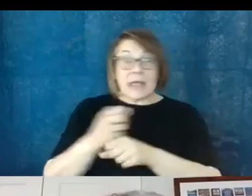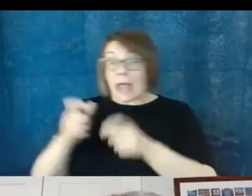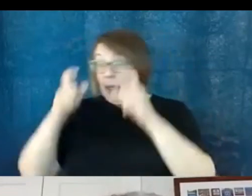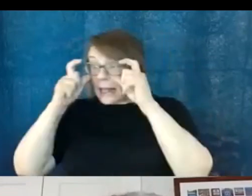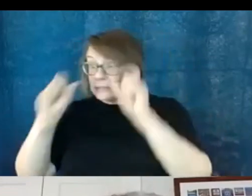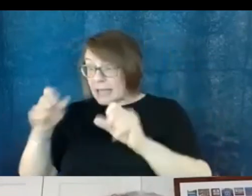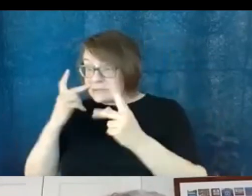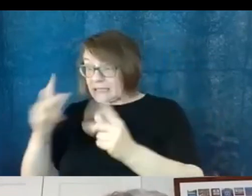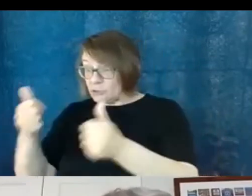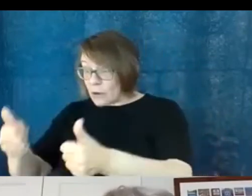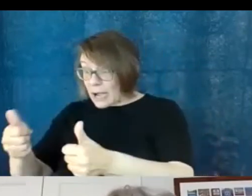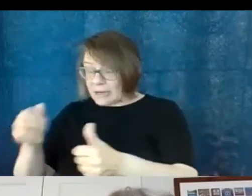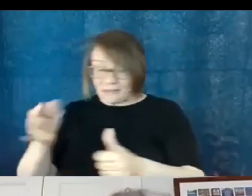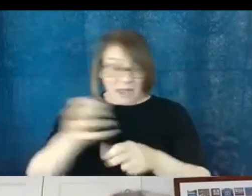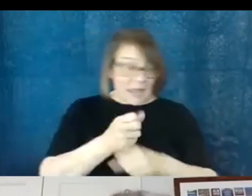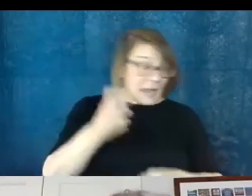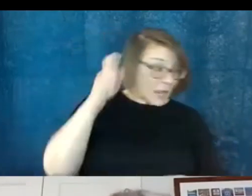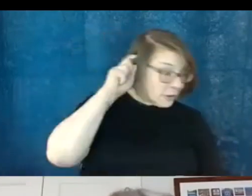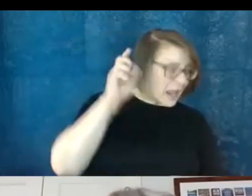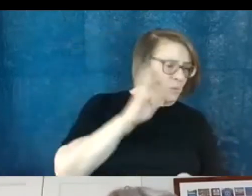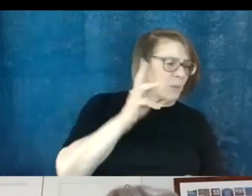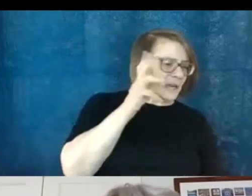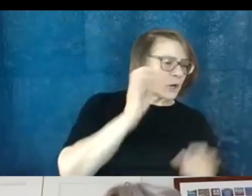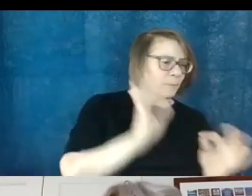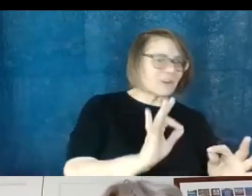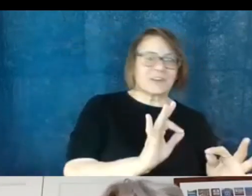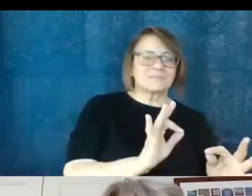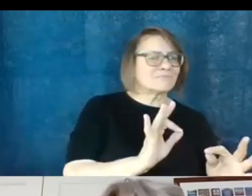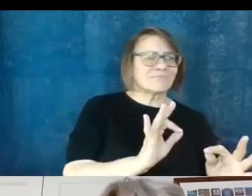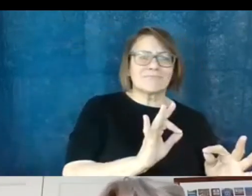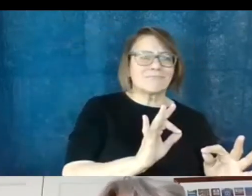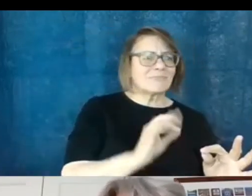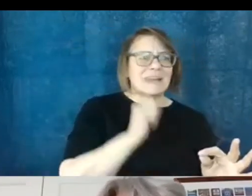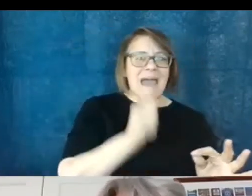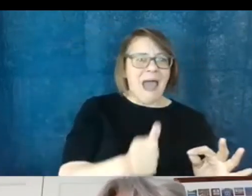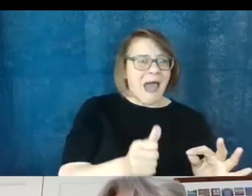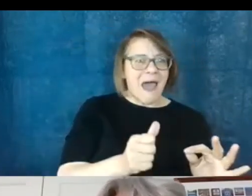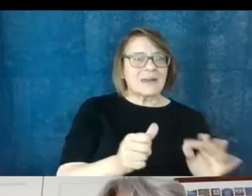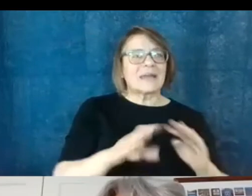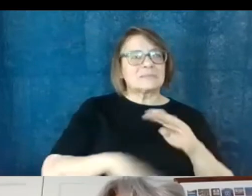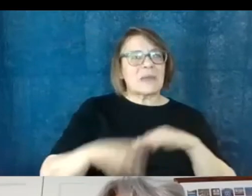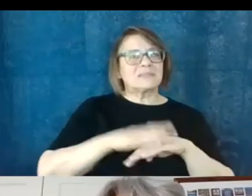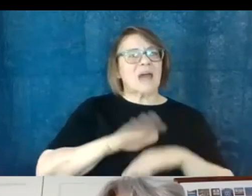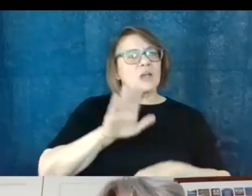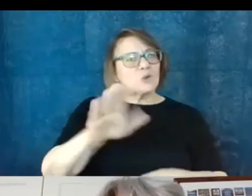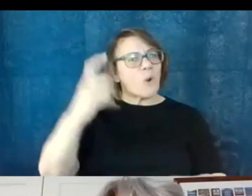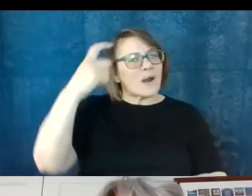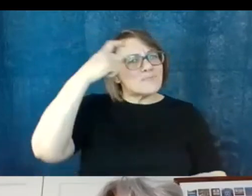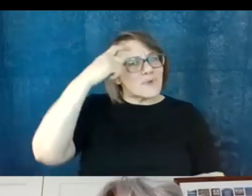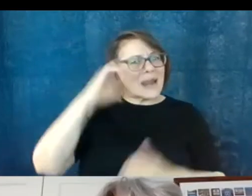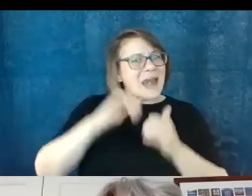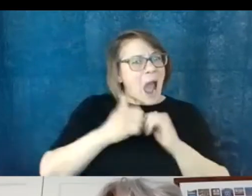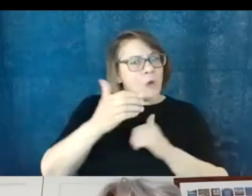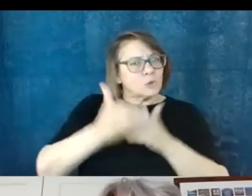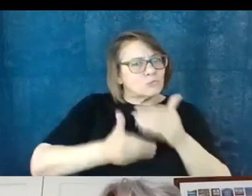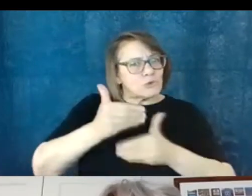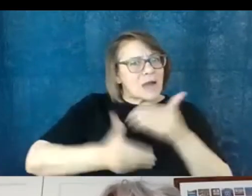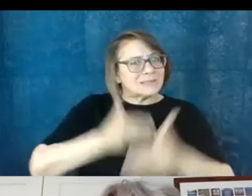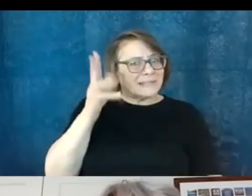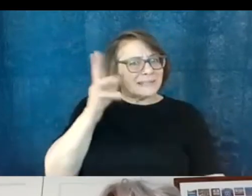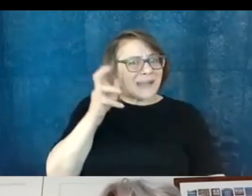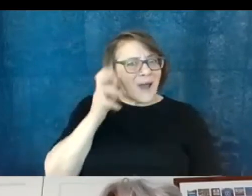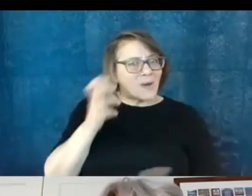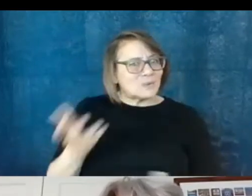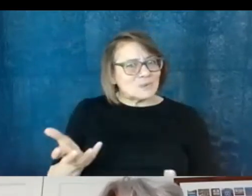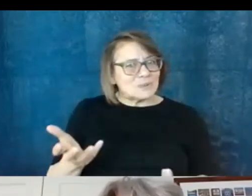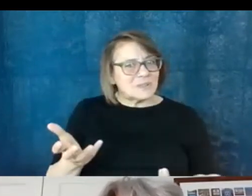that. It's so much based on how your brain processes the sound, and you should